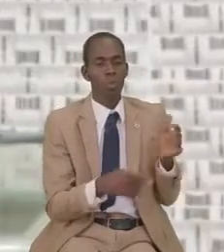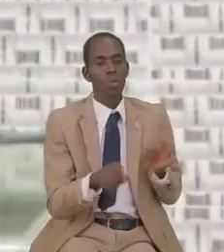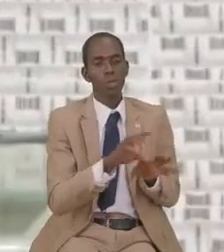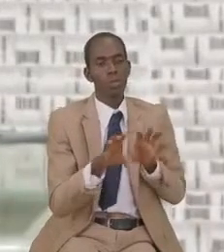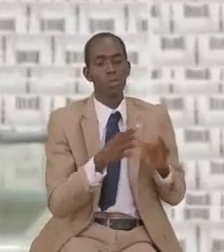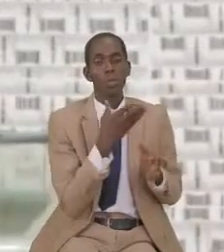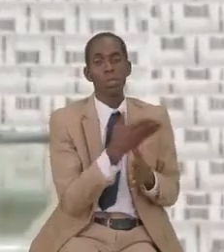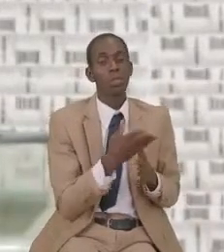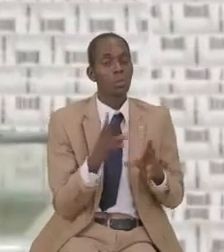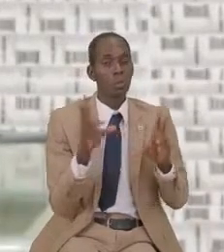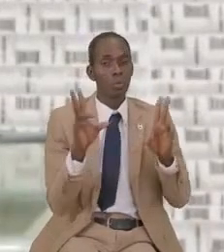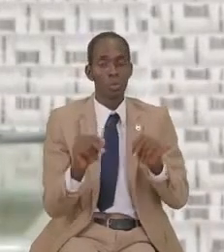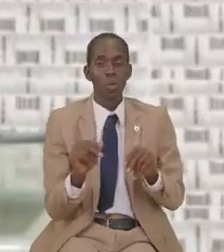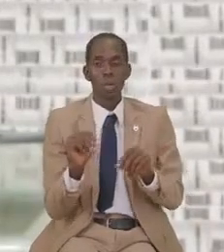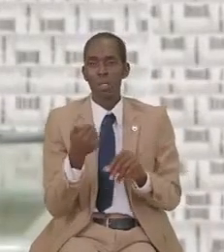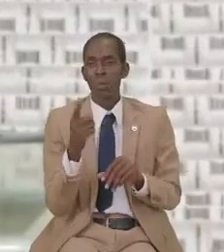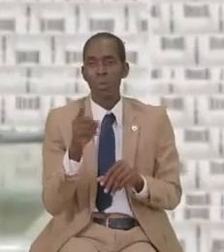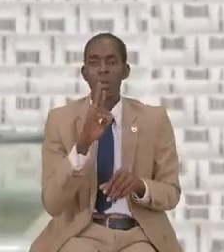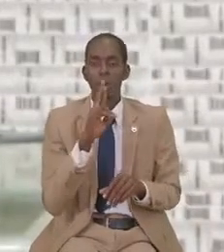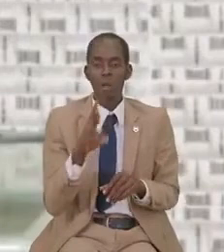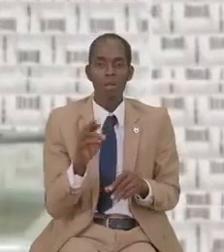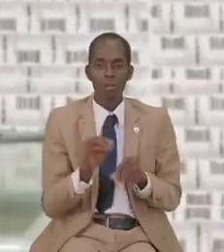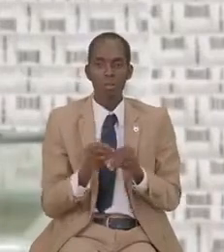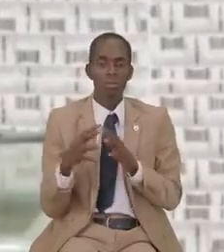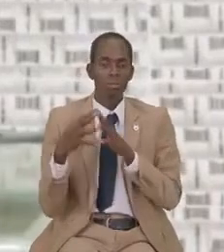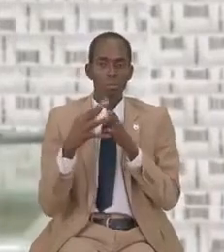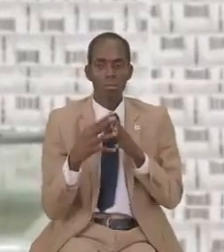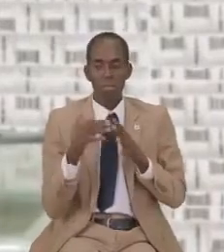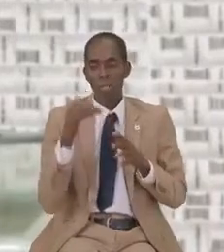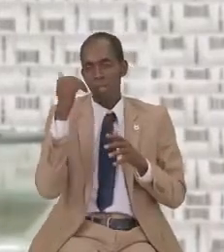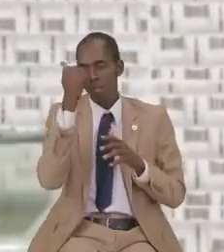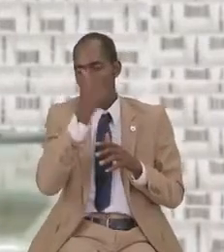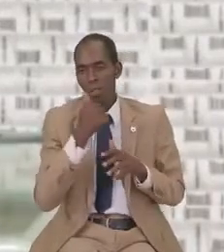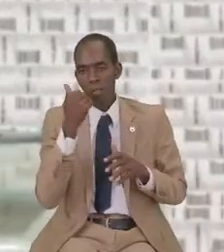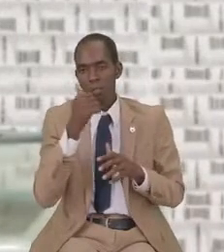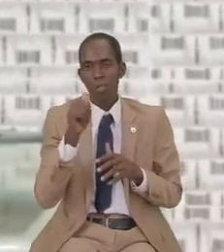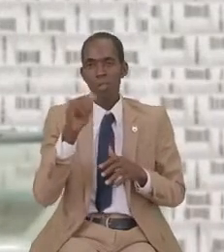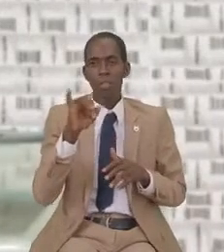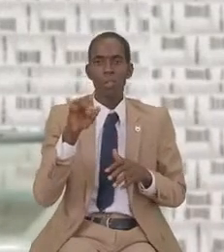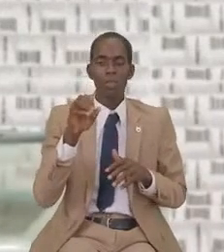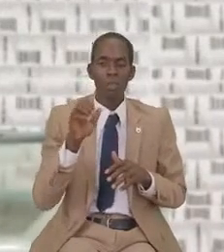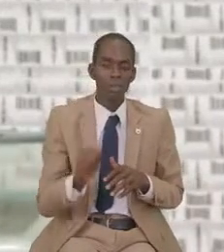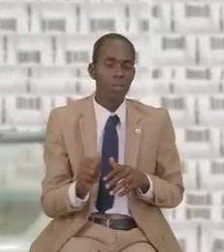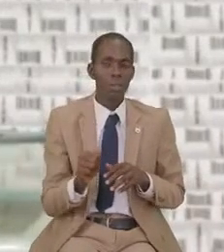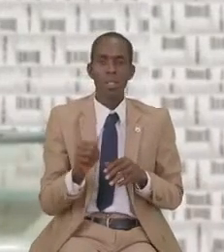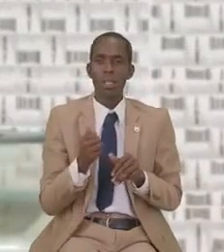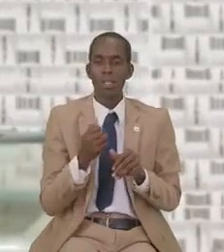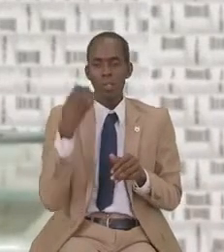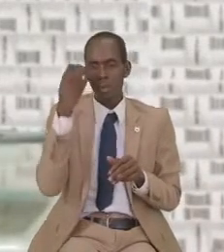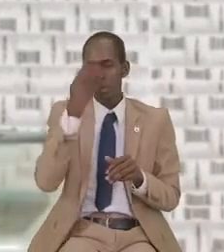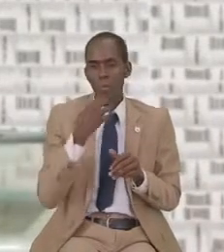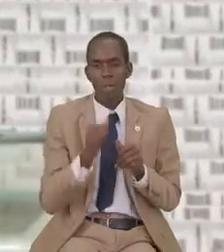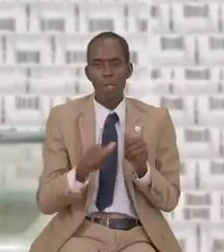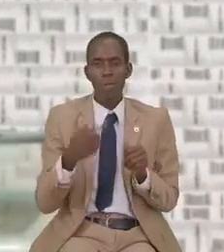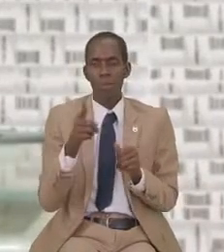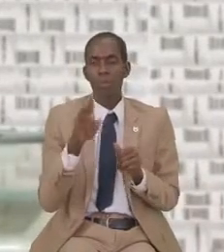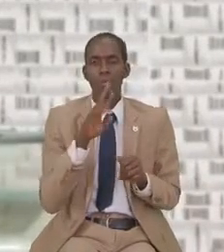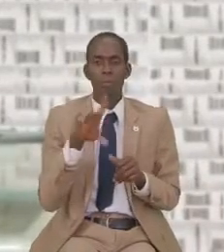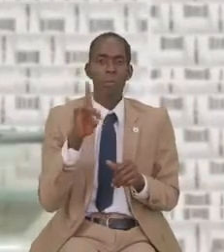or Europe or Asia or America or anywhere you find